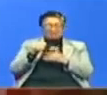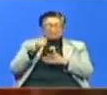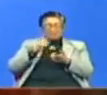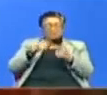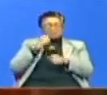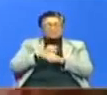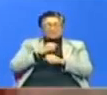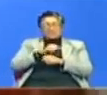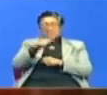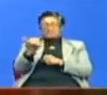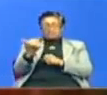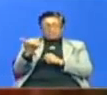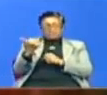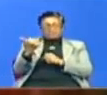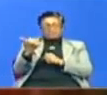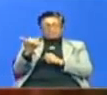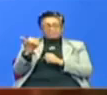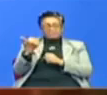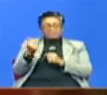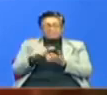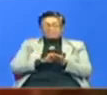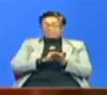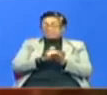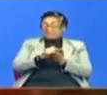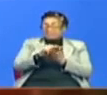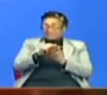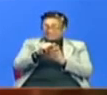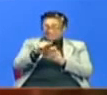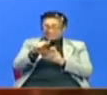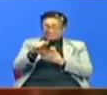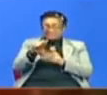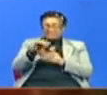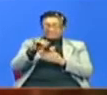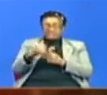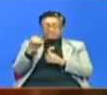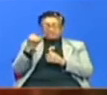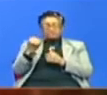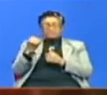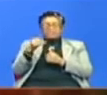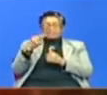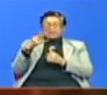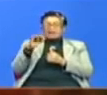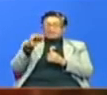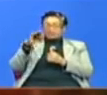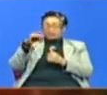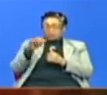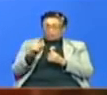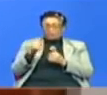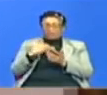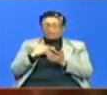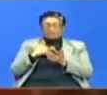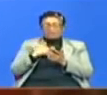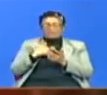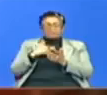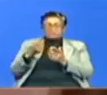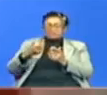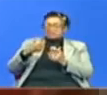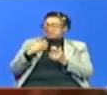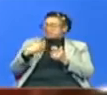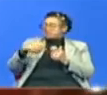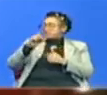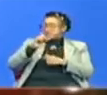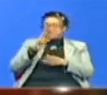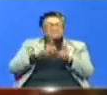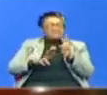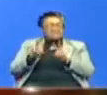elsewhere, which were published in peer-reviewed journals, hydroxychloroquine azithromycin was adding no value.